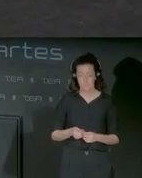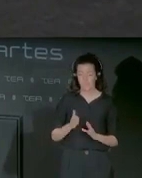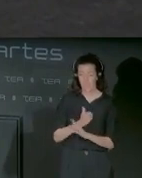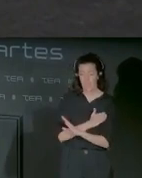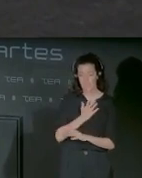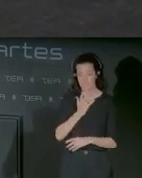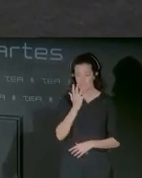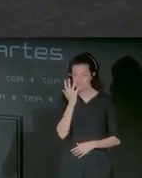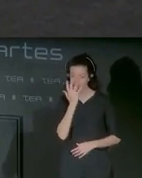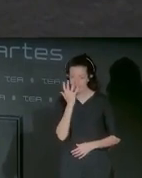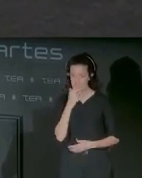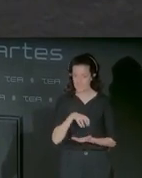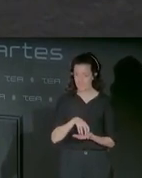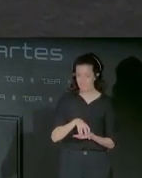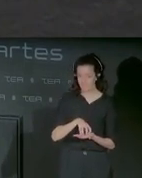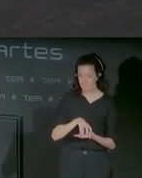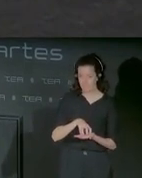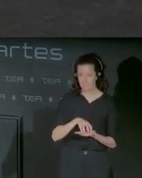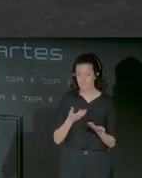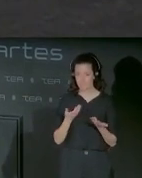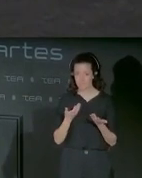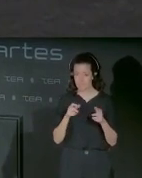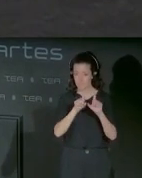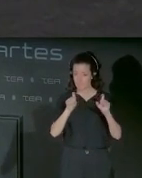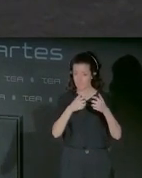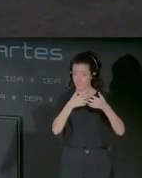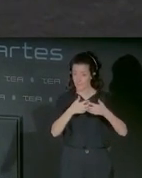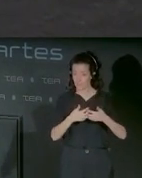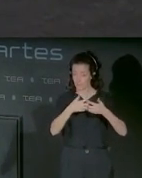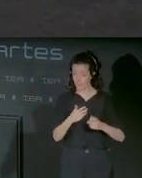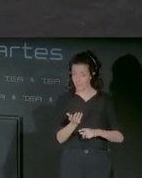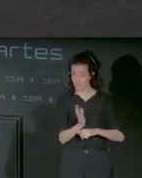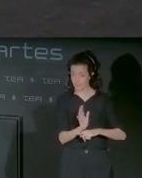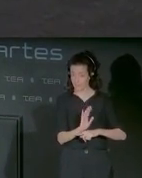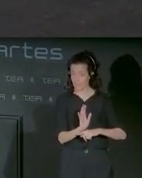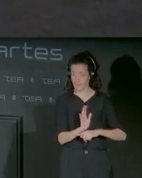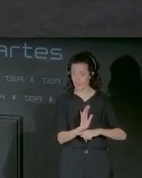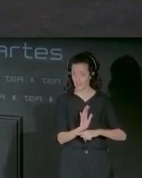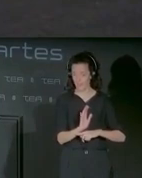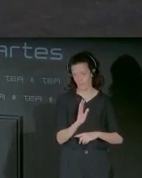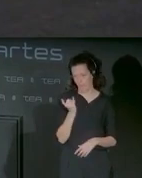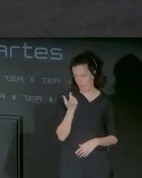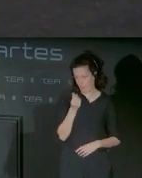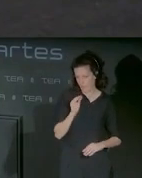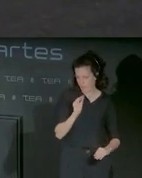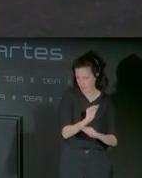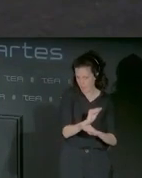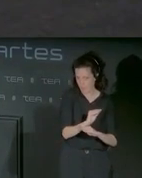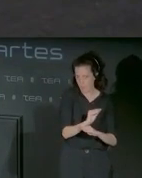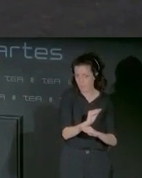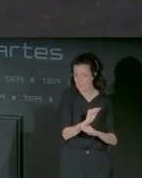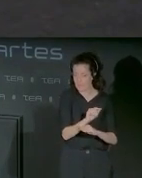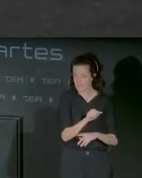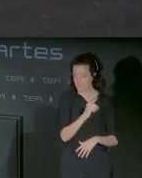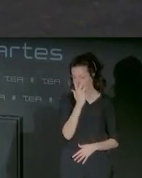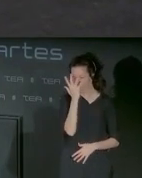primarily financed through our film center, was skeptical. But when they